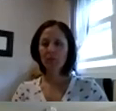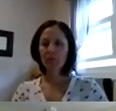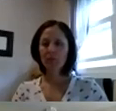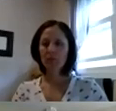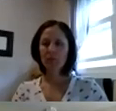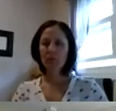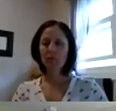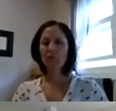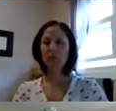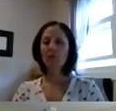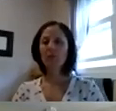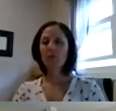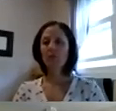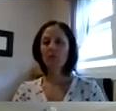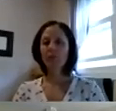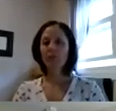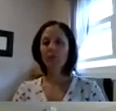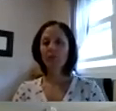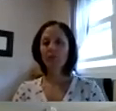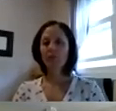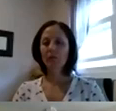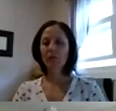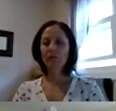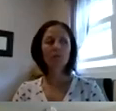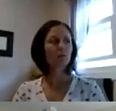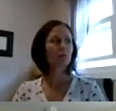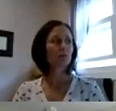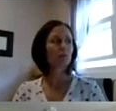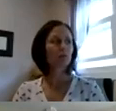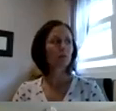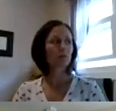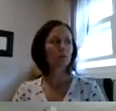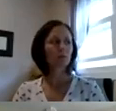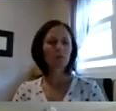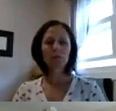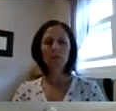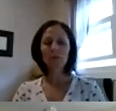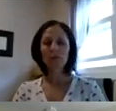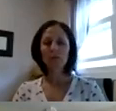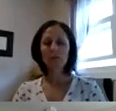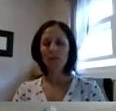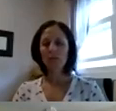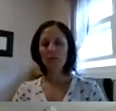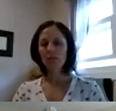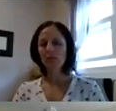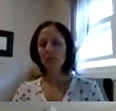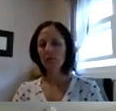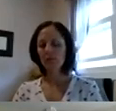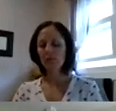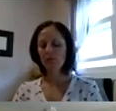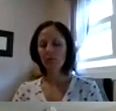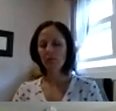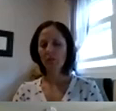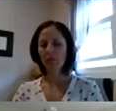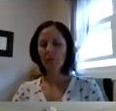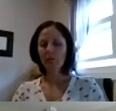time frame. That'll be on a weekly or monthly basis to be determined during the planning phase with your team.